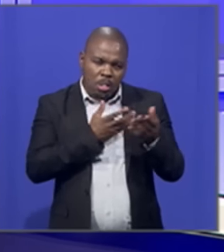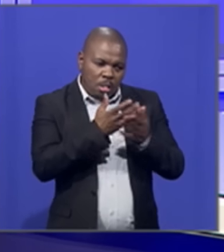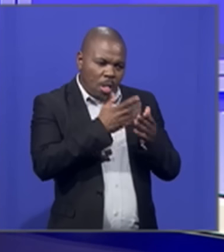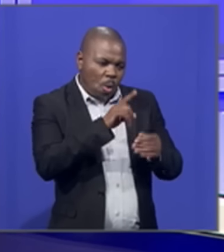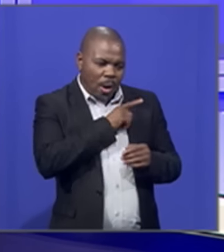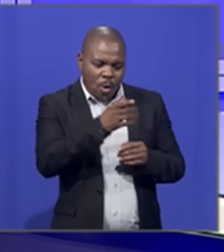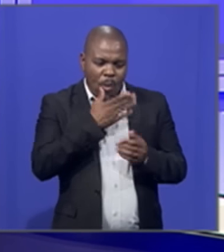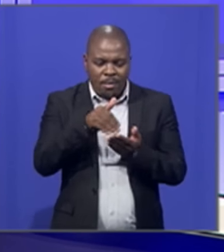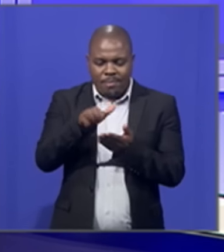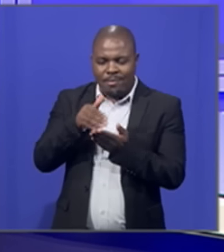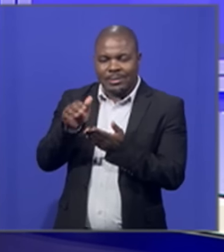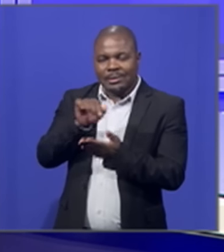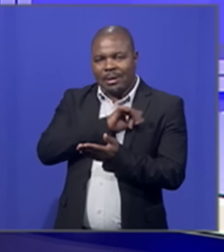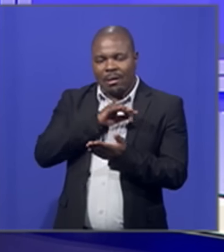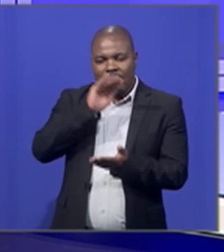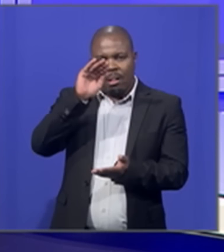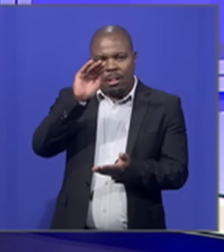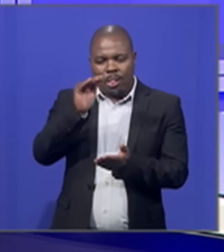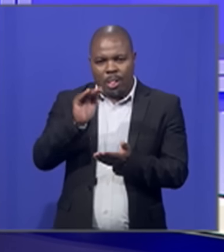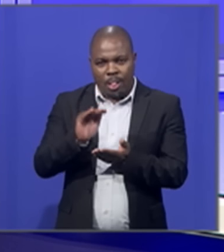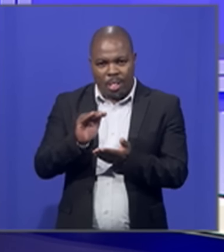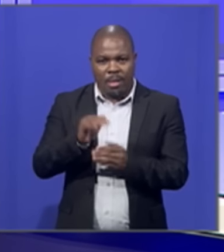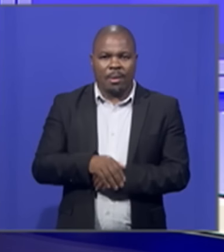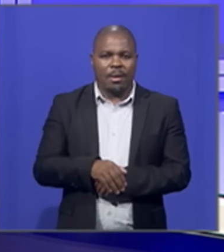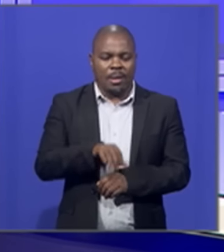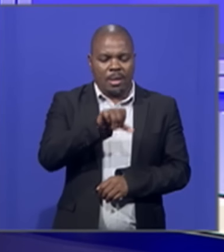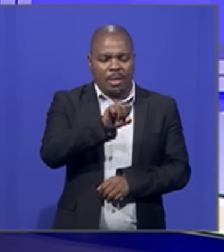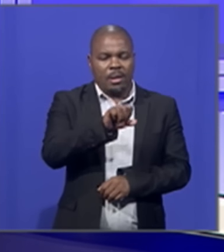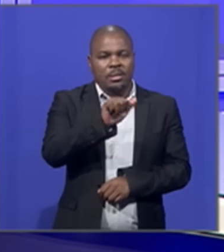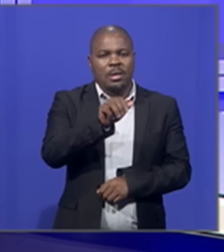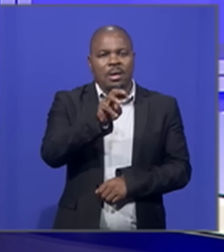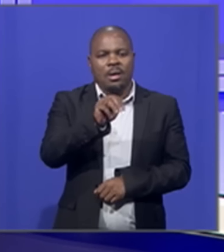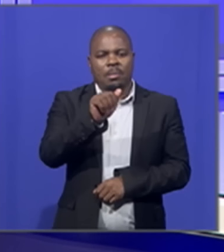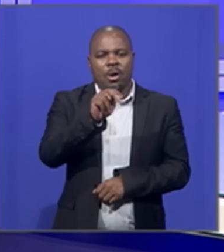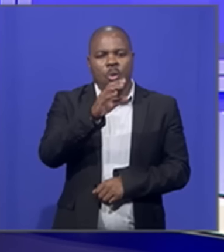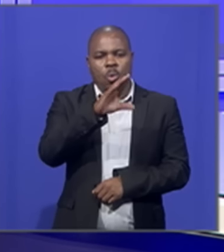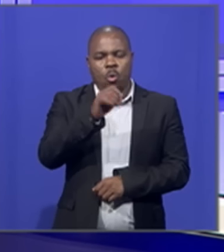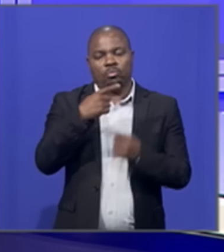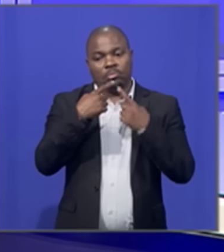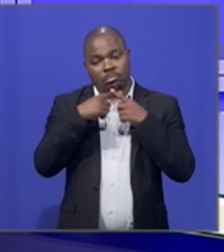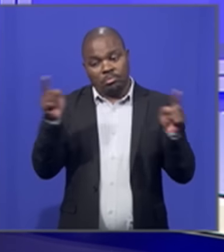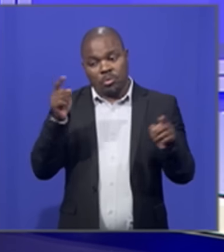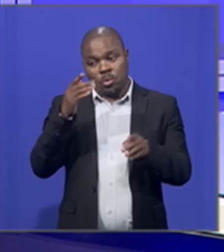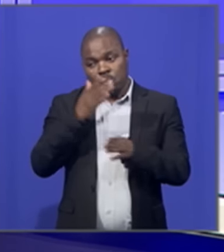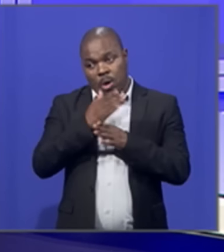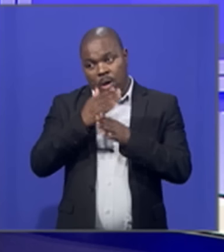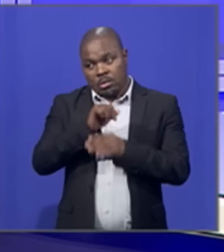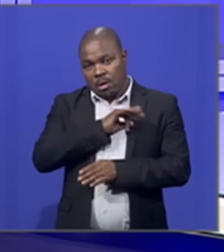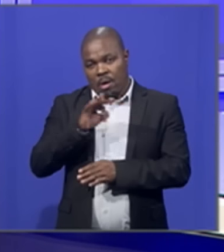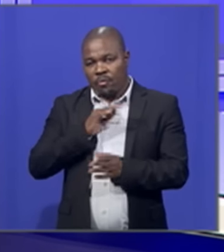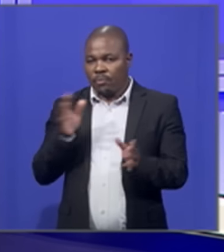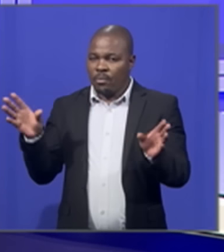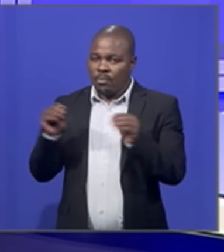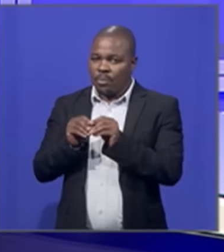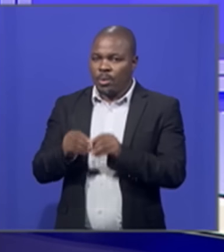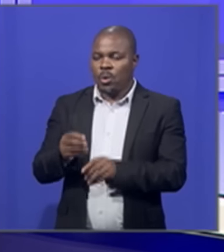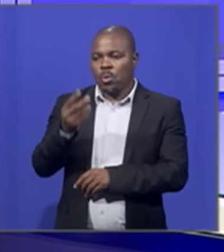bašomi bao e rego e nyaka go ba fokotša mošomong. Samanco e ntšhitše mangwalo a go fokotša mošomong bašomi ba go balwa go